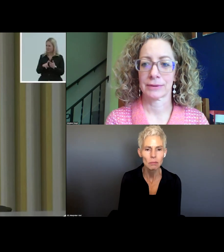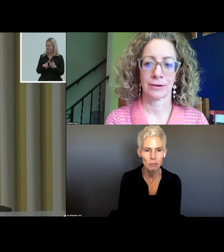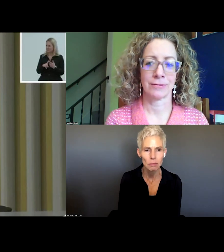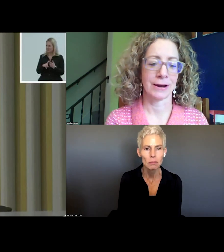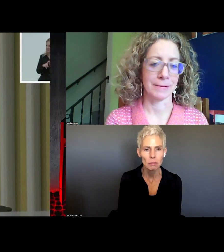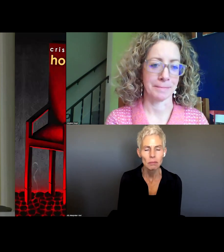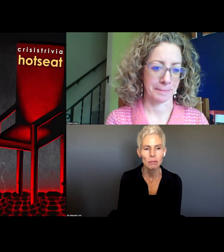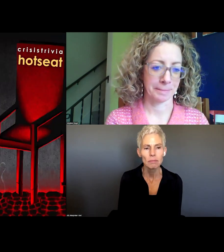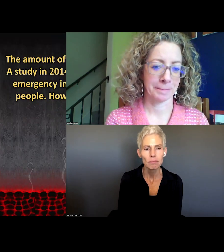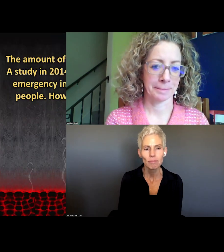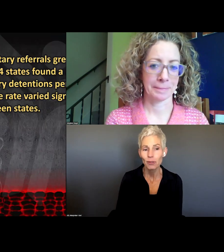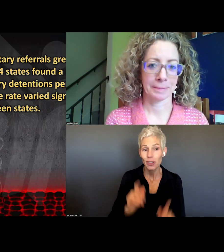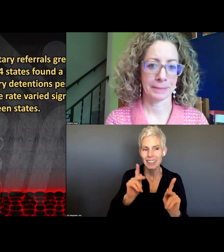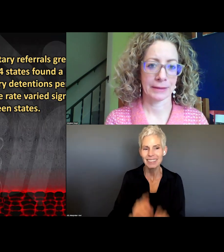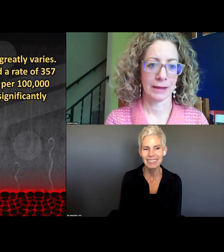All right.